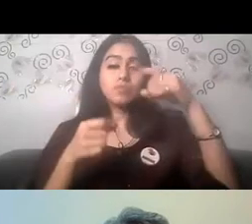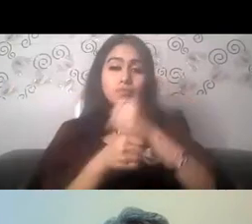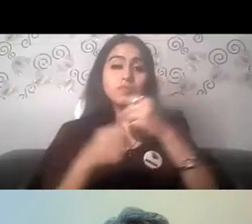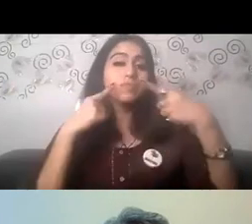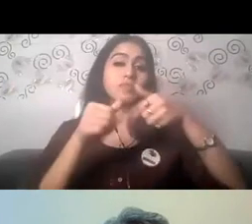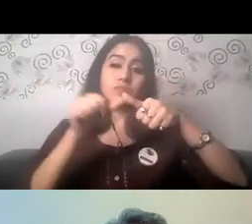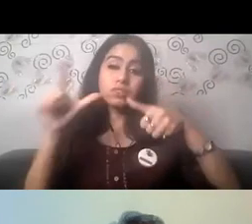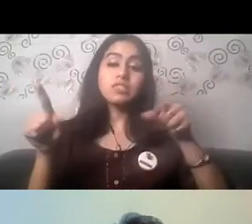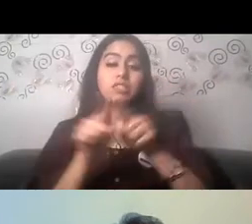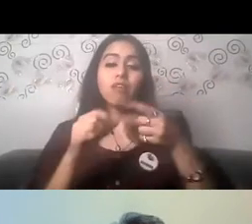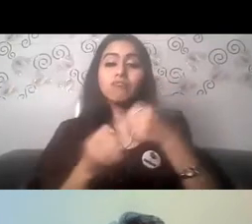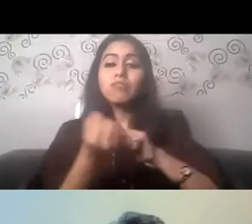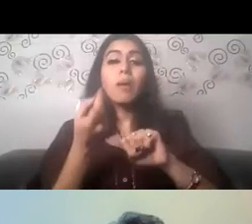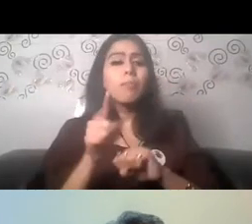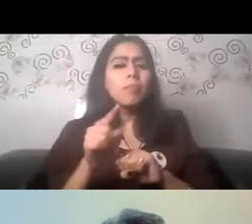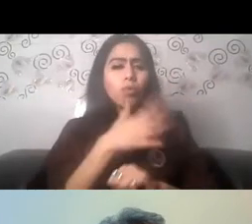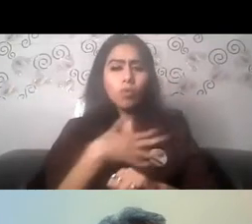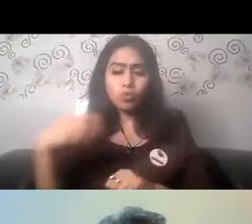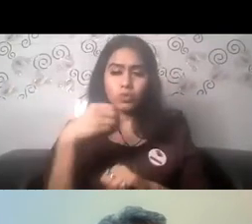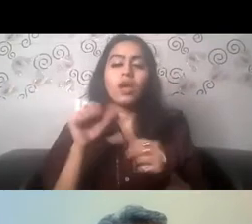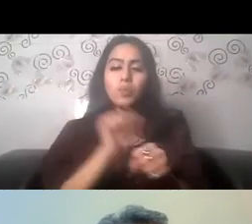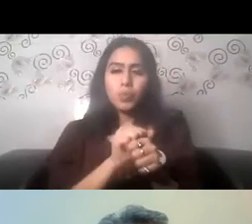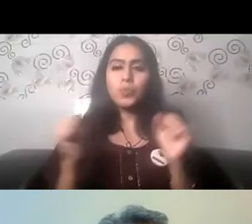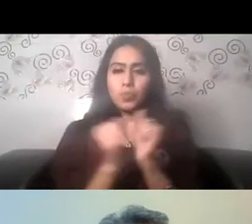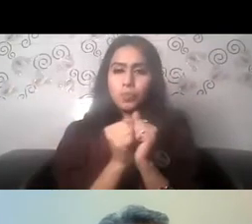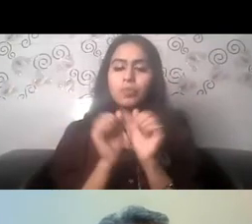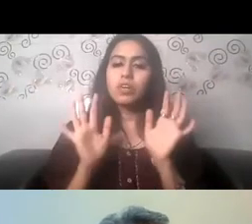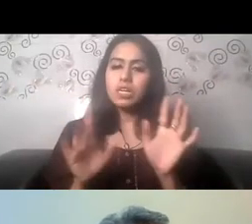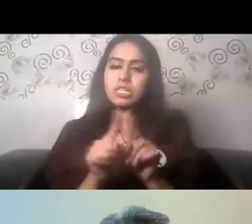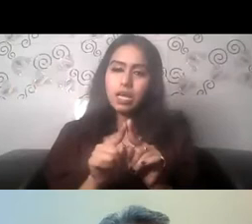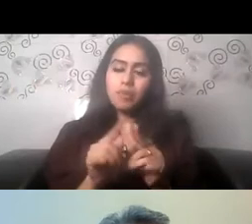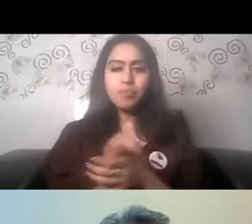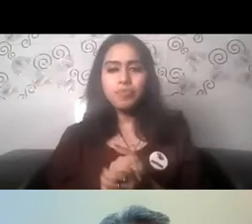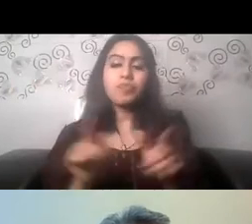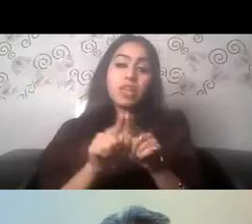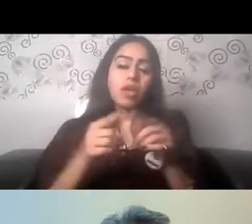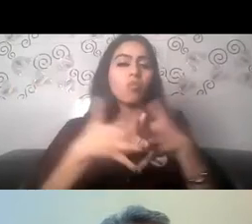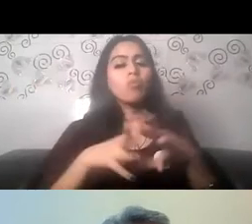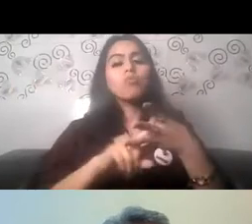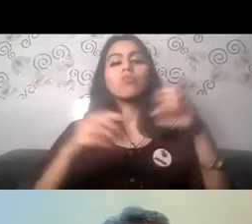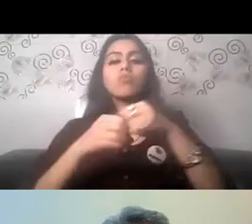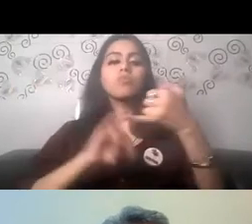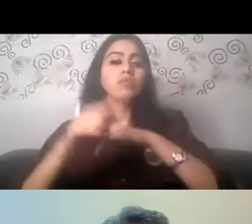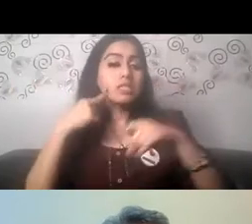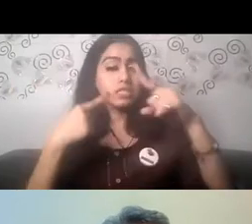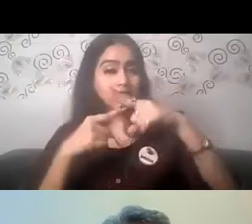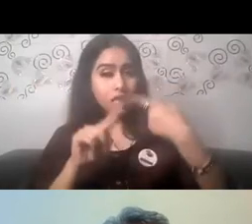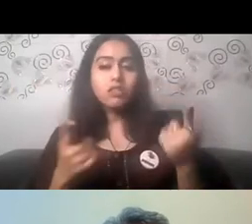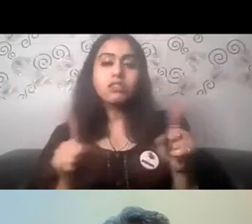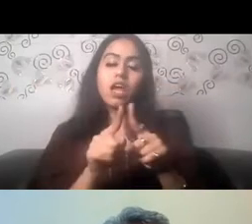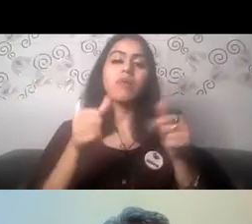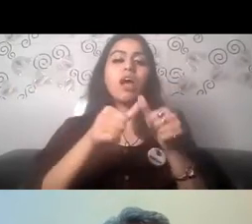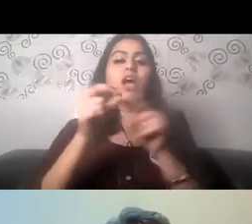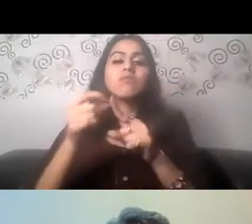But organizations that we work with, we help make sure that their websites and their apps are inclusive,